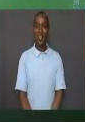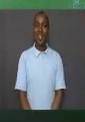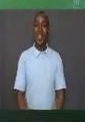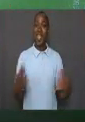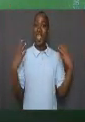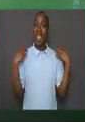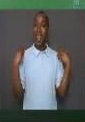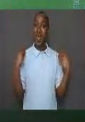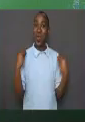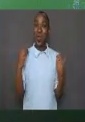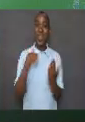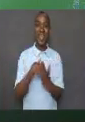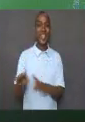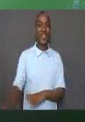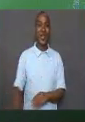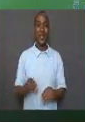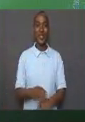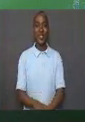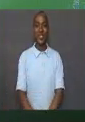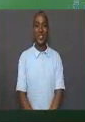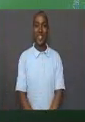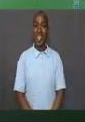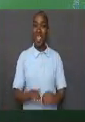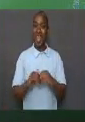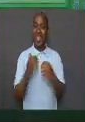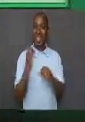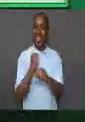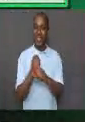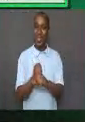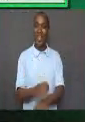Hello again, students. How did you do?